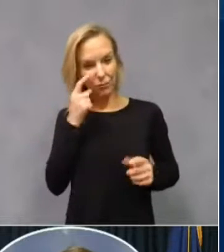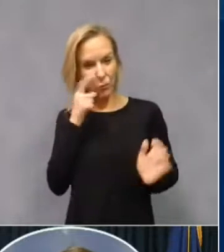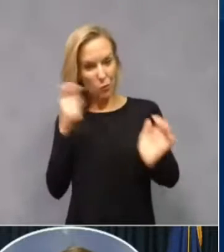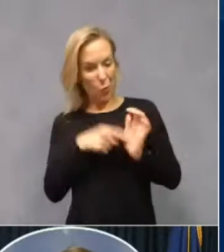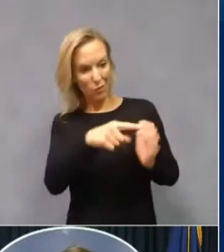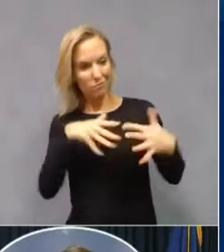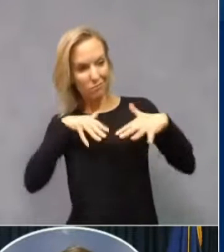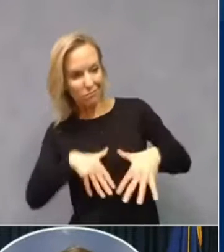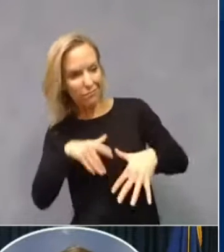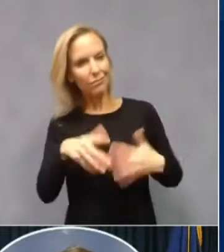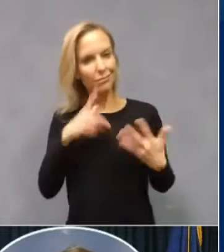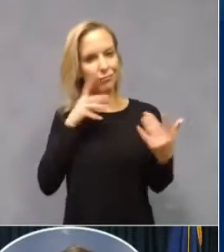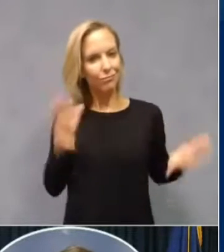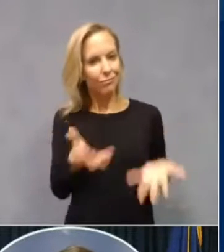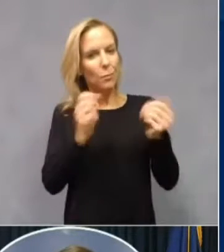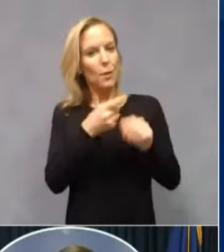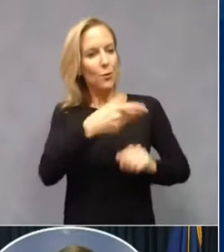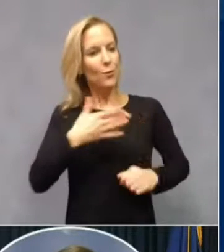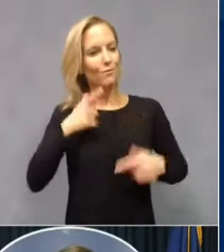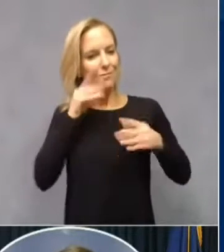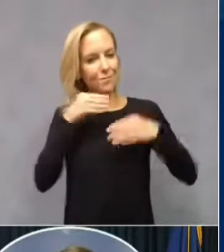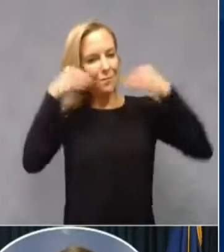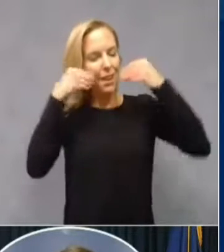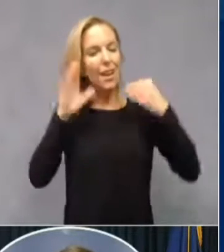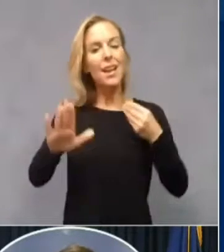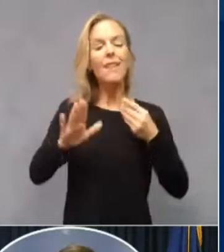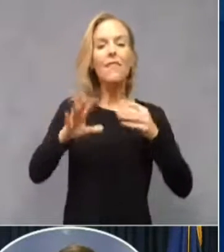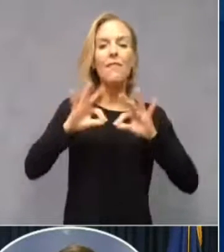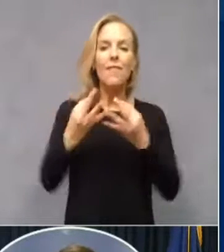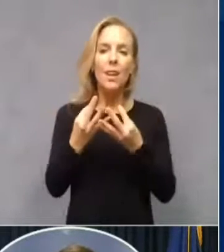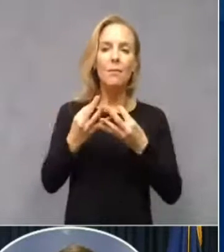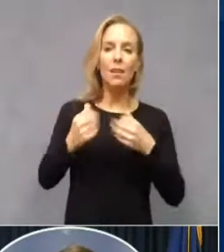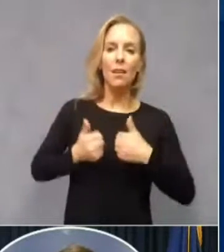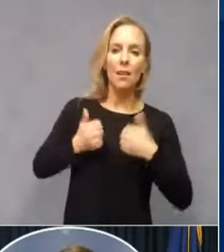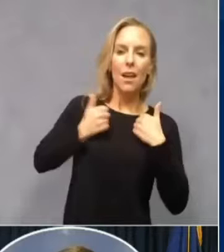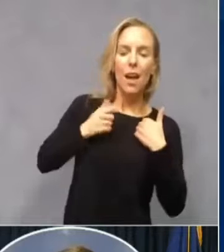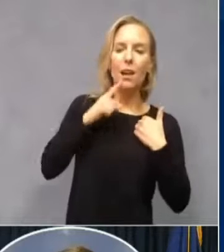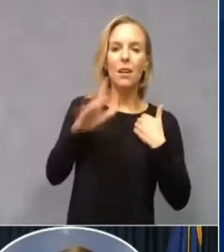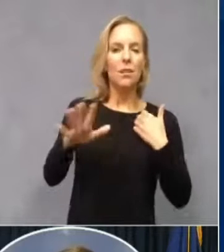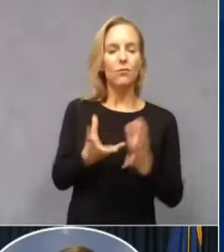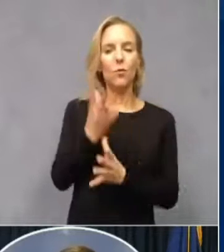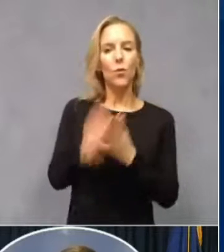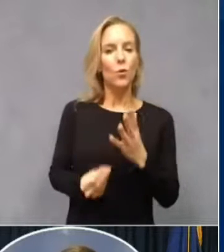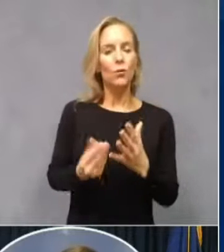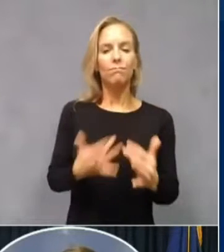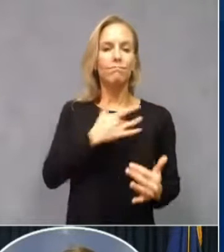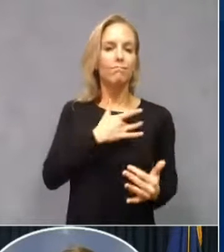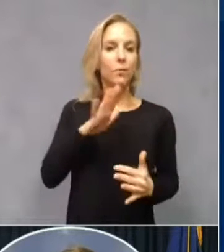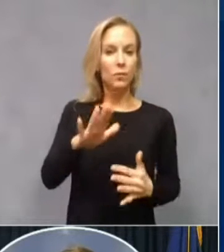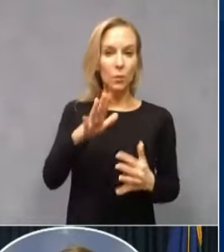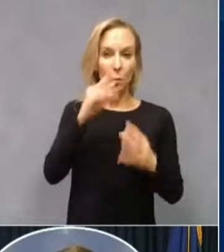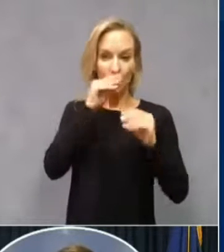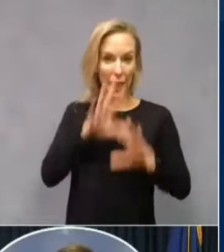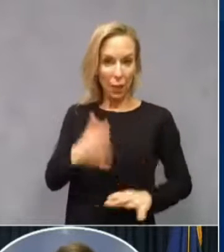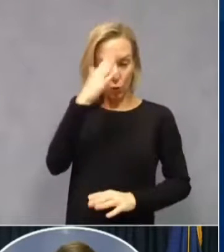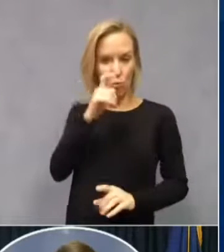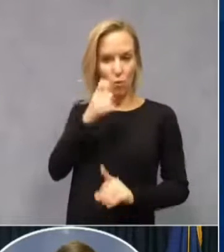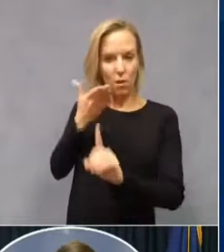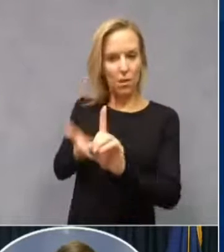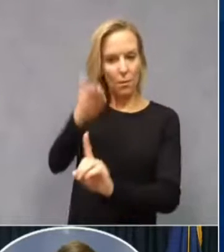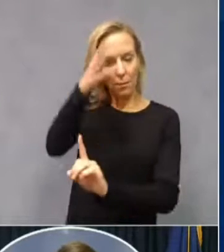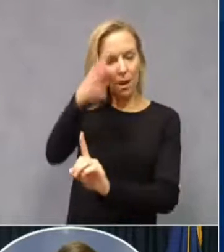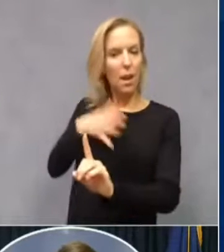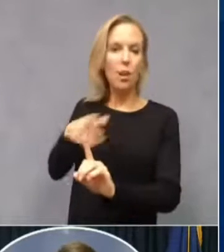many friends and family, his loss is immeasurable. But if you were blessed enough to know Rob, you were honored to love a